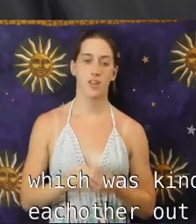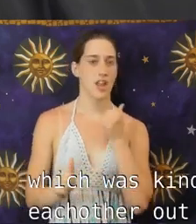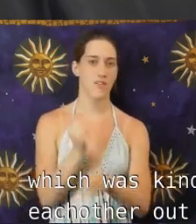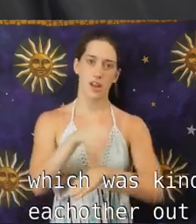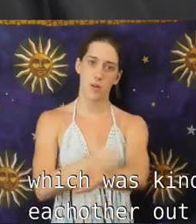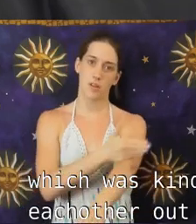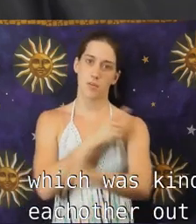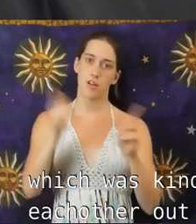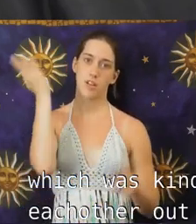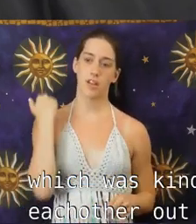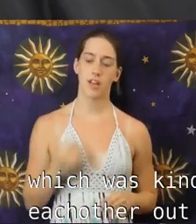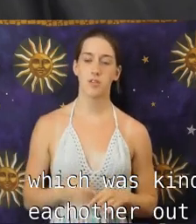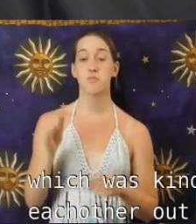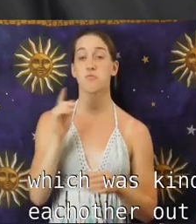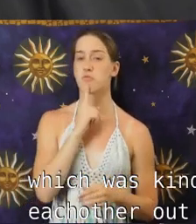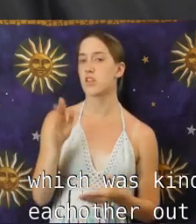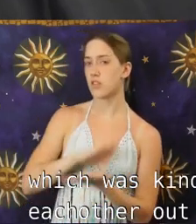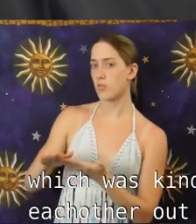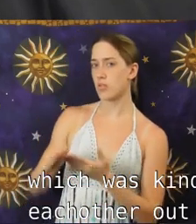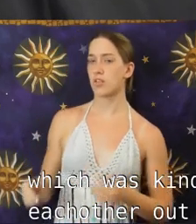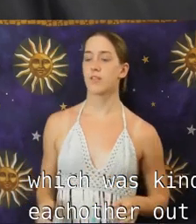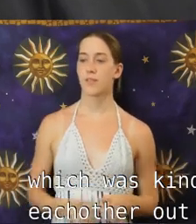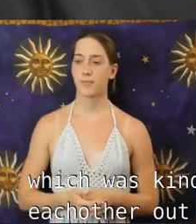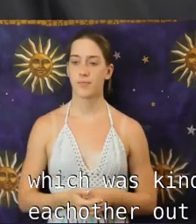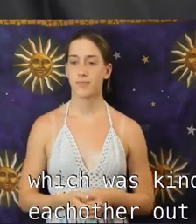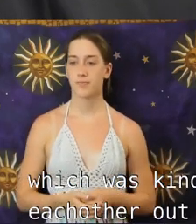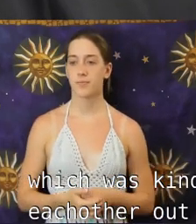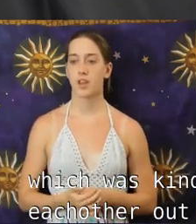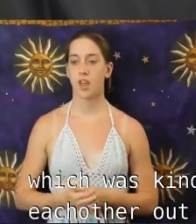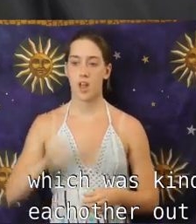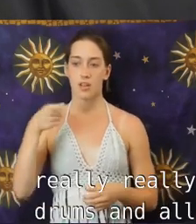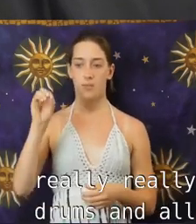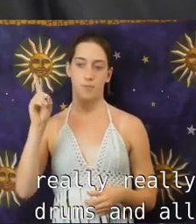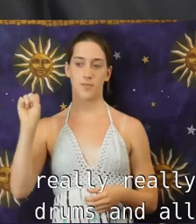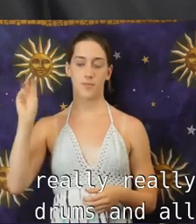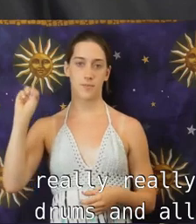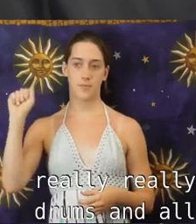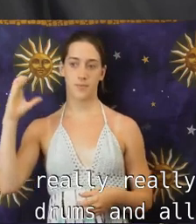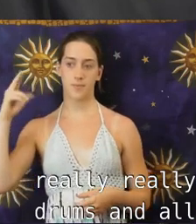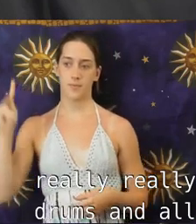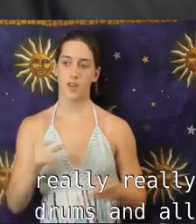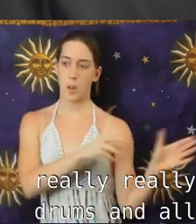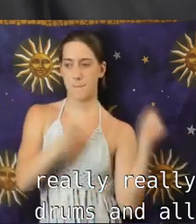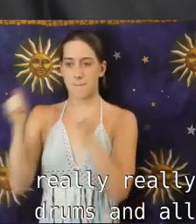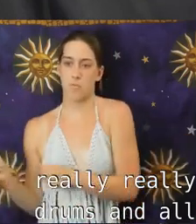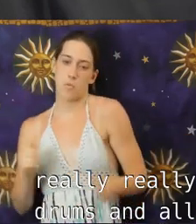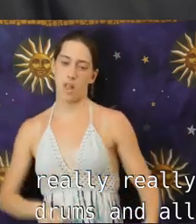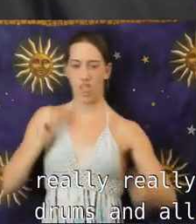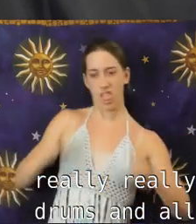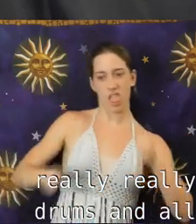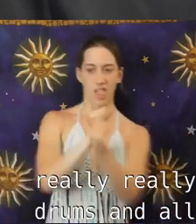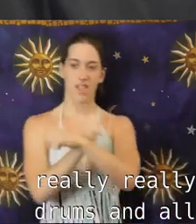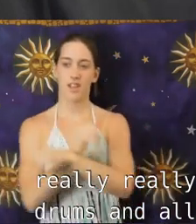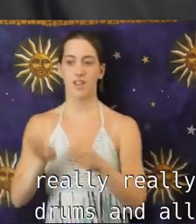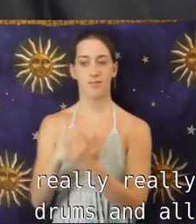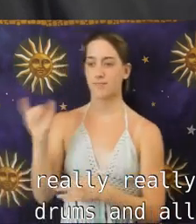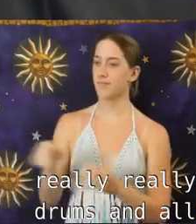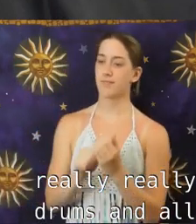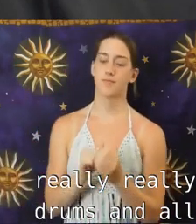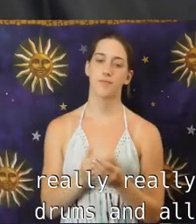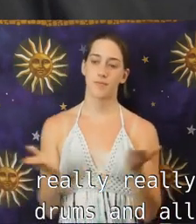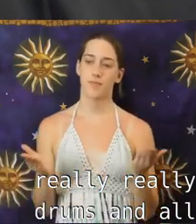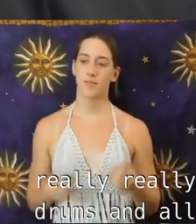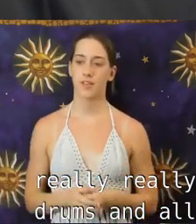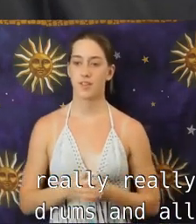kind of nice about all the headliners, they kind of blew each other out of the water. Because again, Shinedown was really, really good. Then Godsmack pulled out